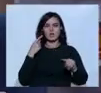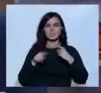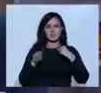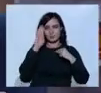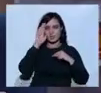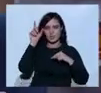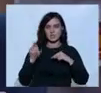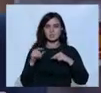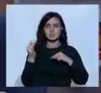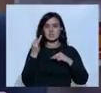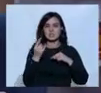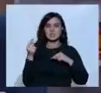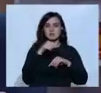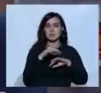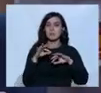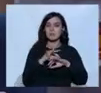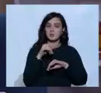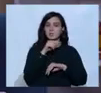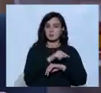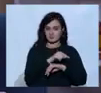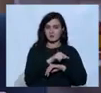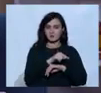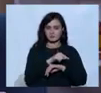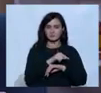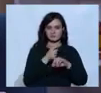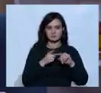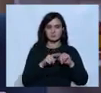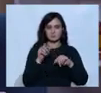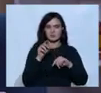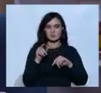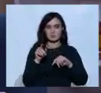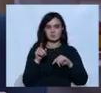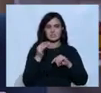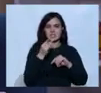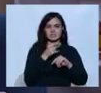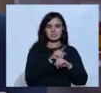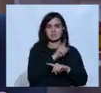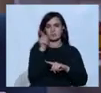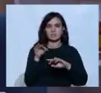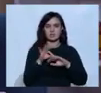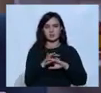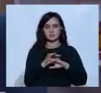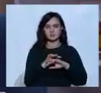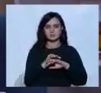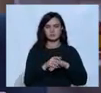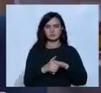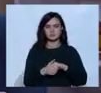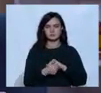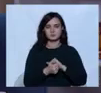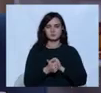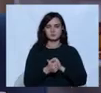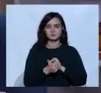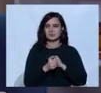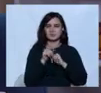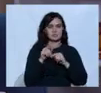Meanwhile, back in Venice, Antonio and Bassanio approach Shylock, the Jewish moneylender, for a loan.